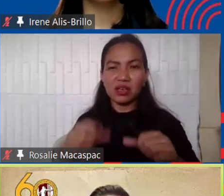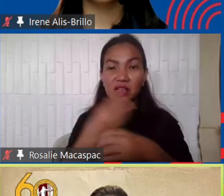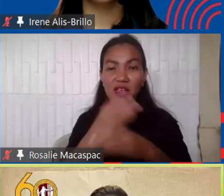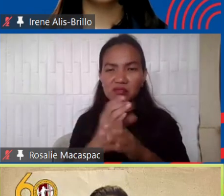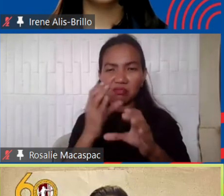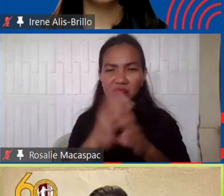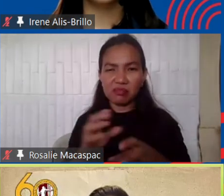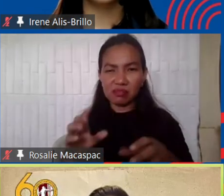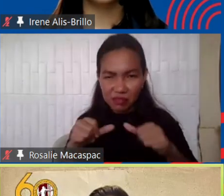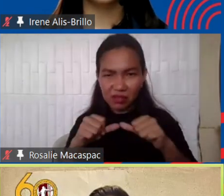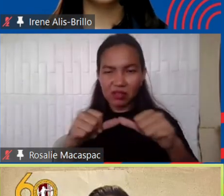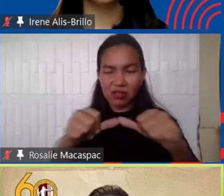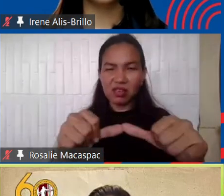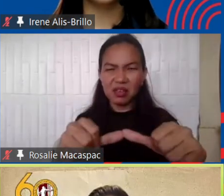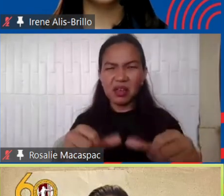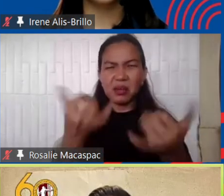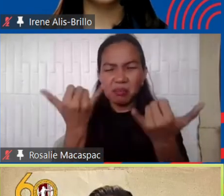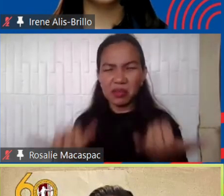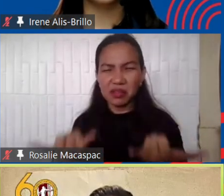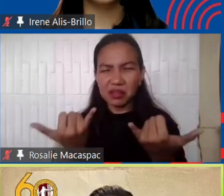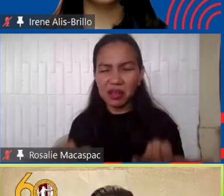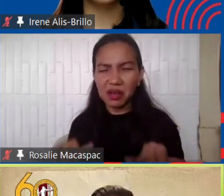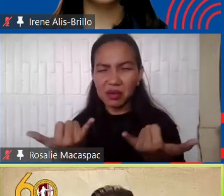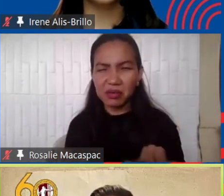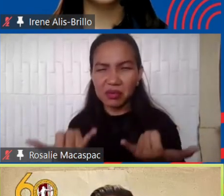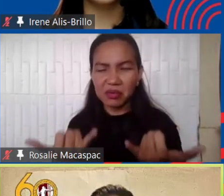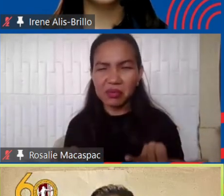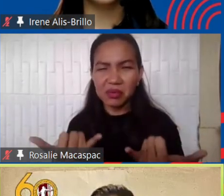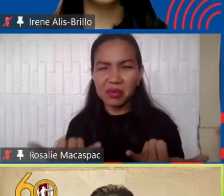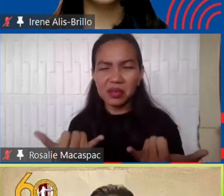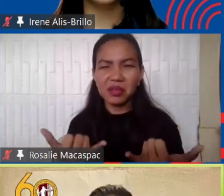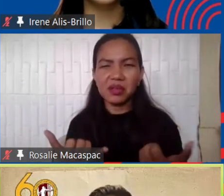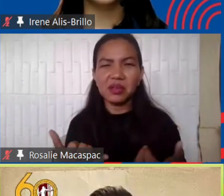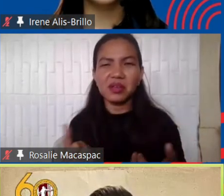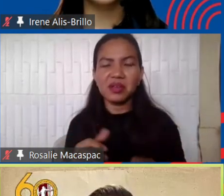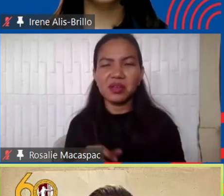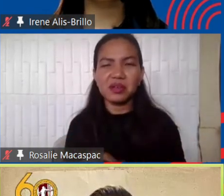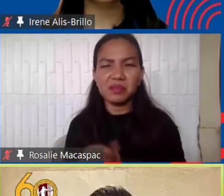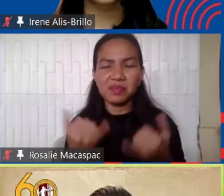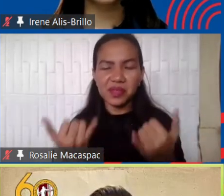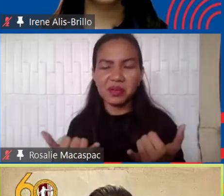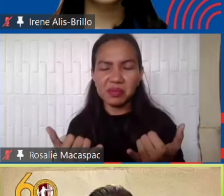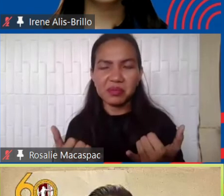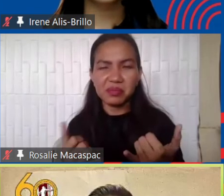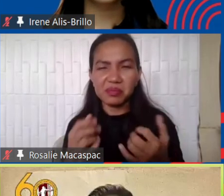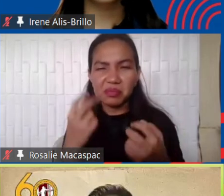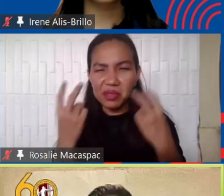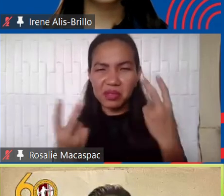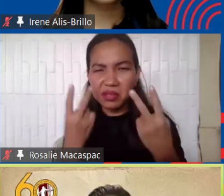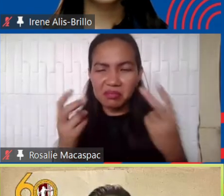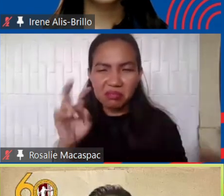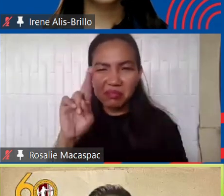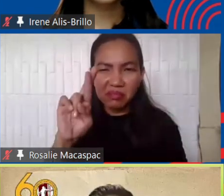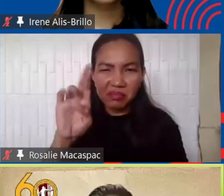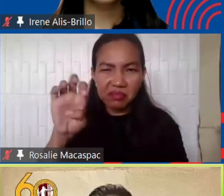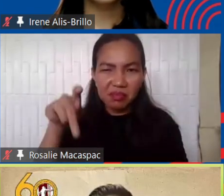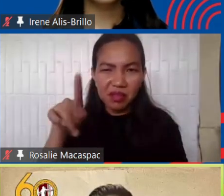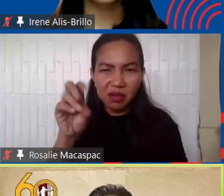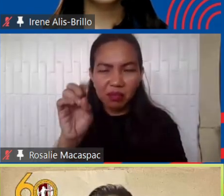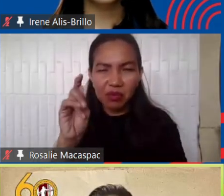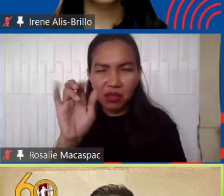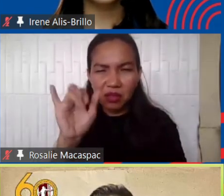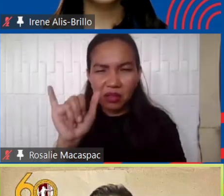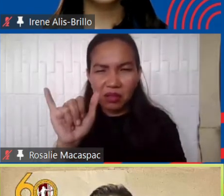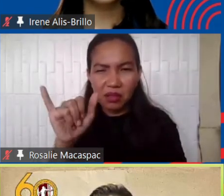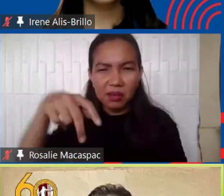is having these international repositories or discipline-based repositories. Discipline-based